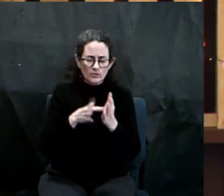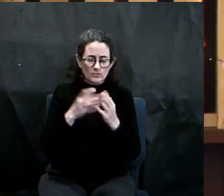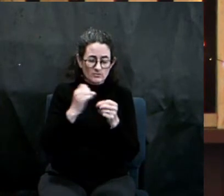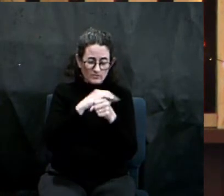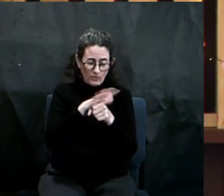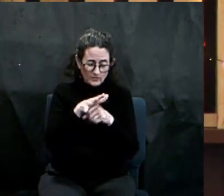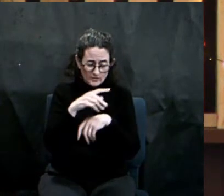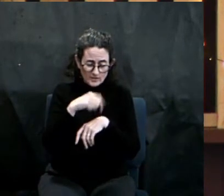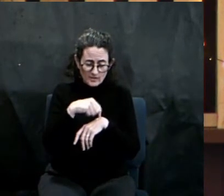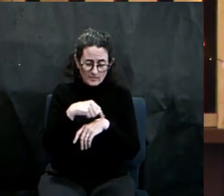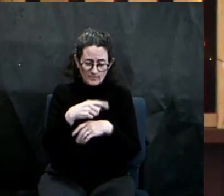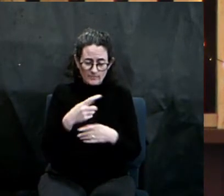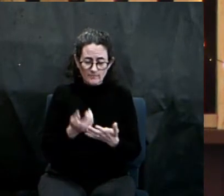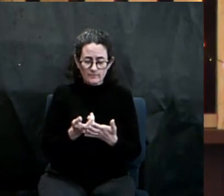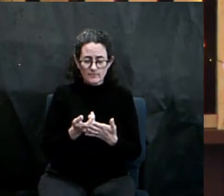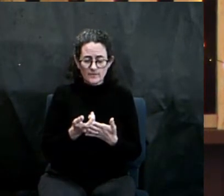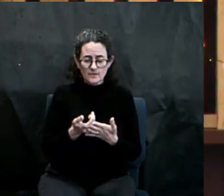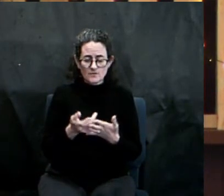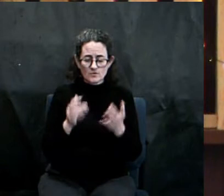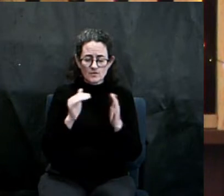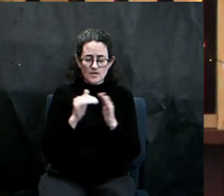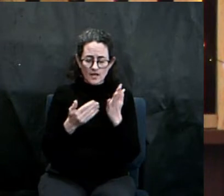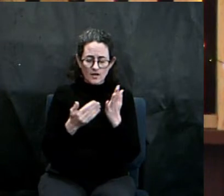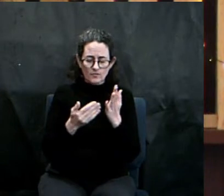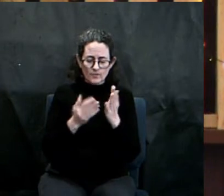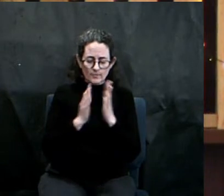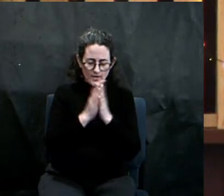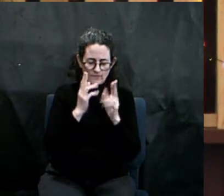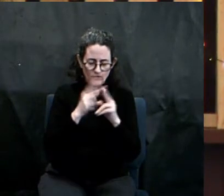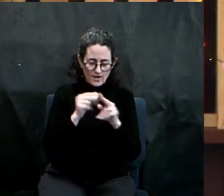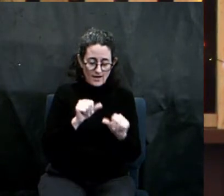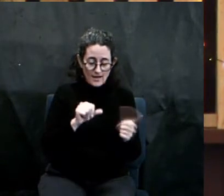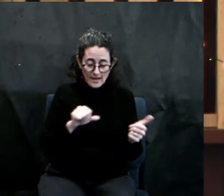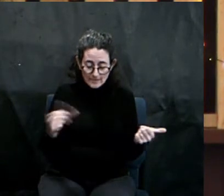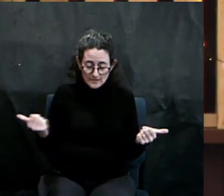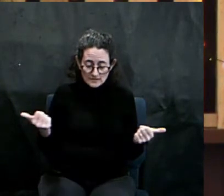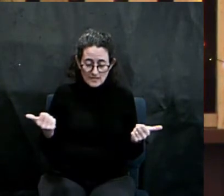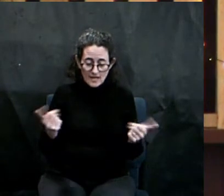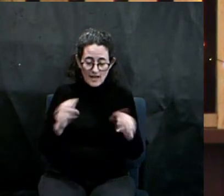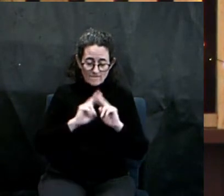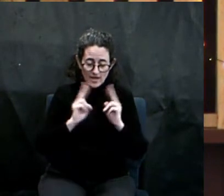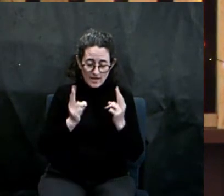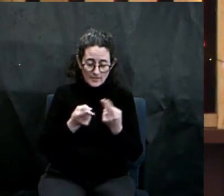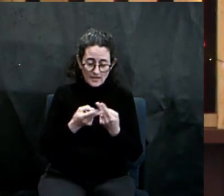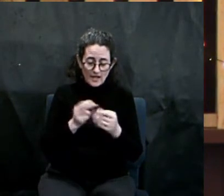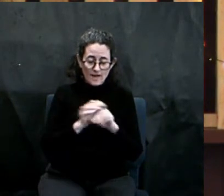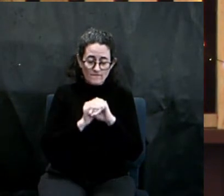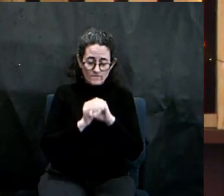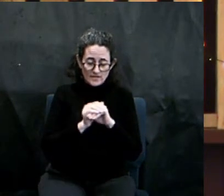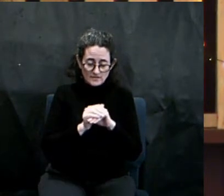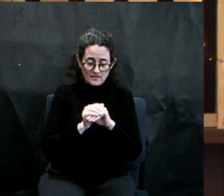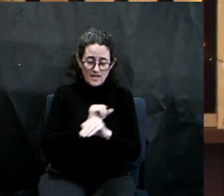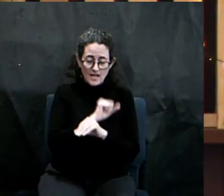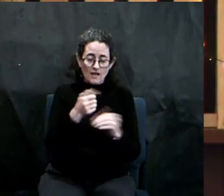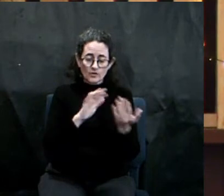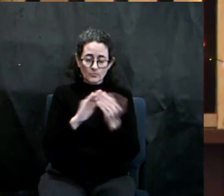keeping, Father, ourselves and each other, our families, our neighbours, our friends, our community, and those far off. Enable us by